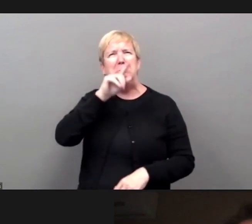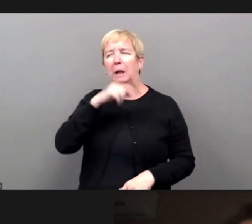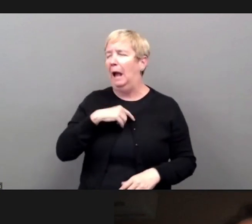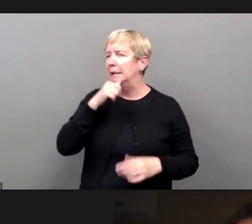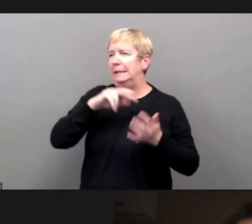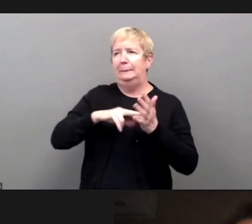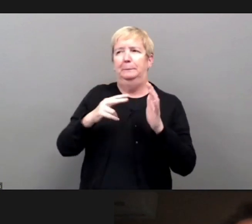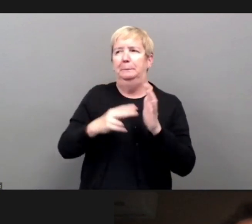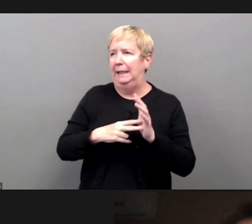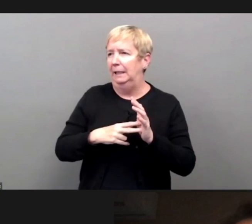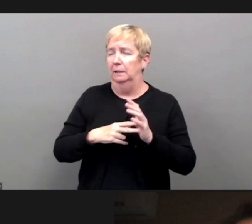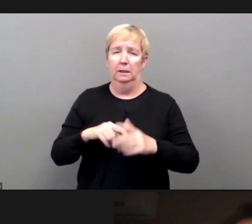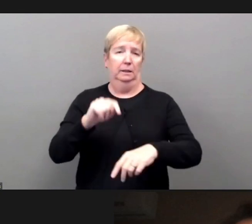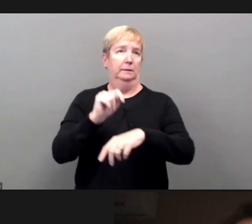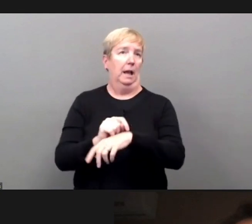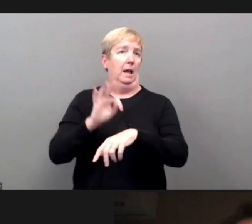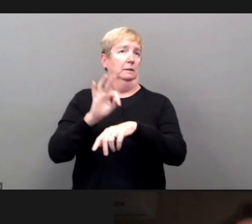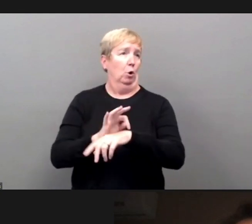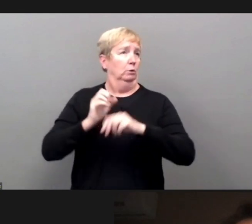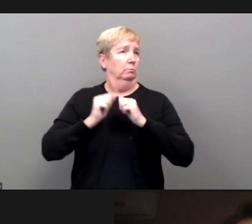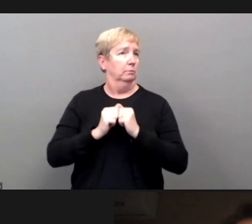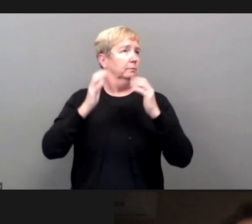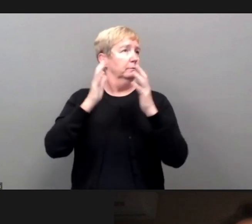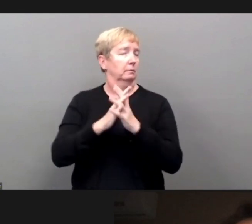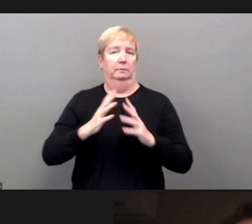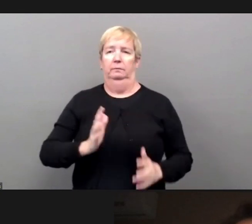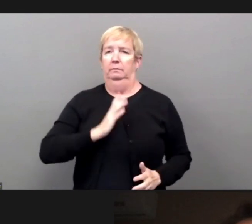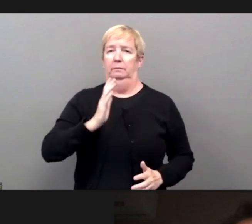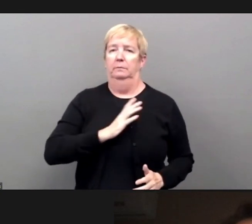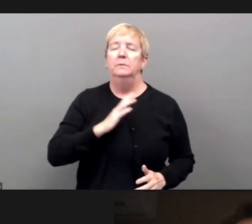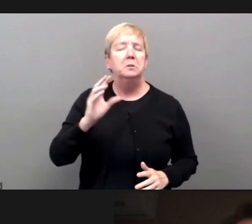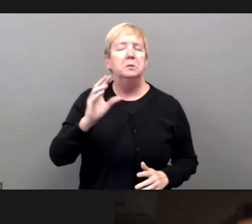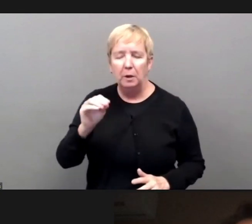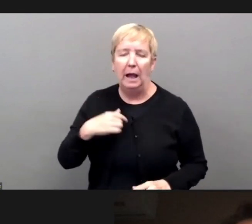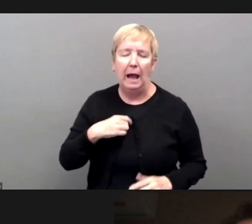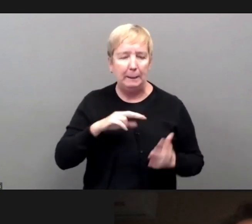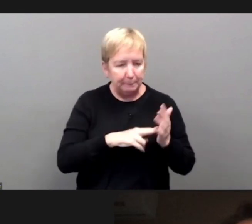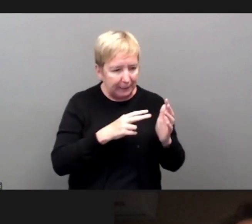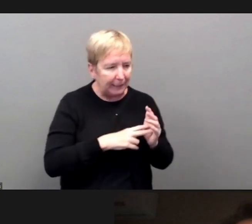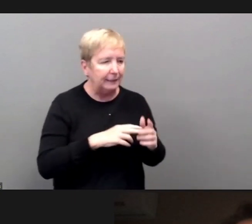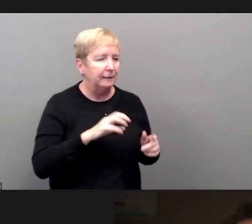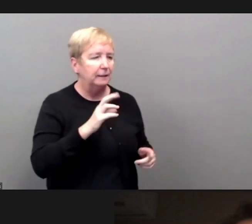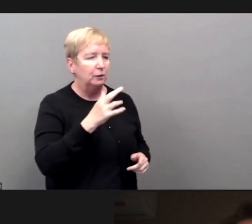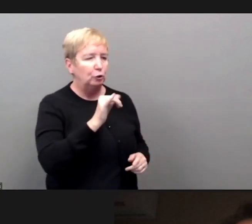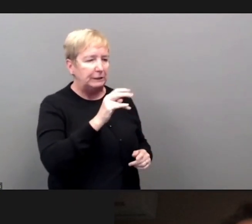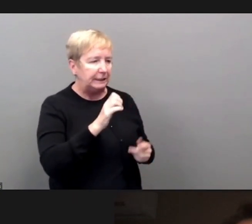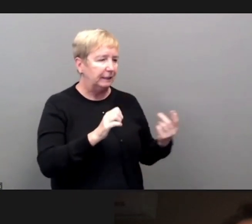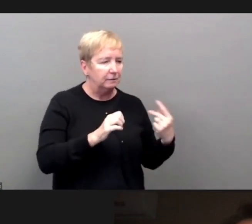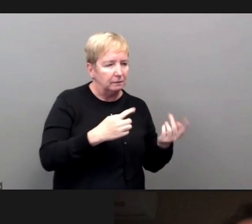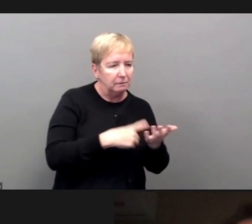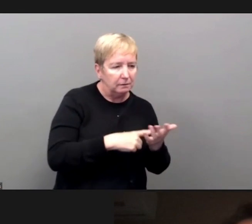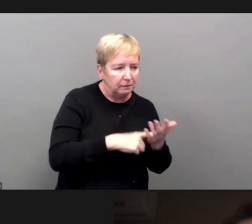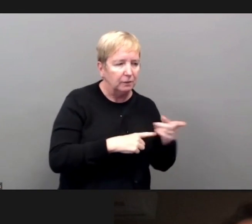more grandiose sense. Christine and I have talked. I think she's going to take the lead to ensure,